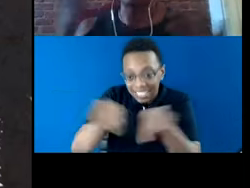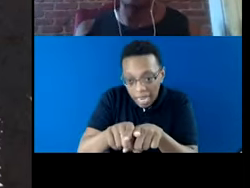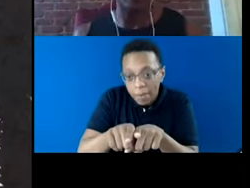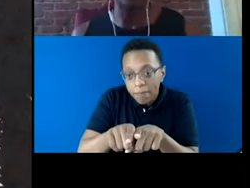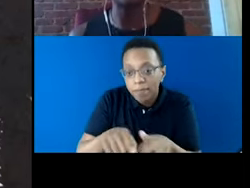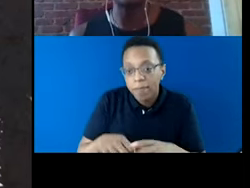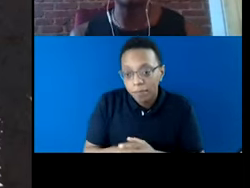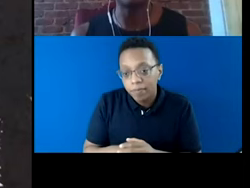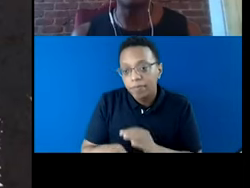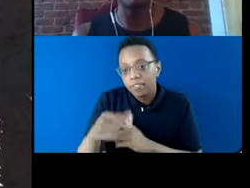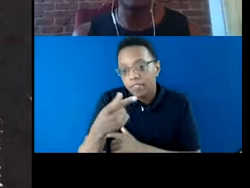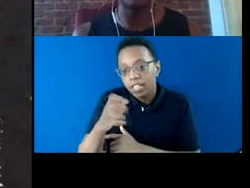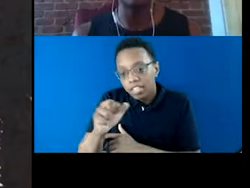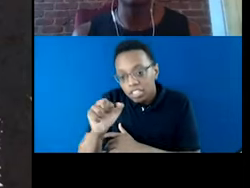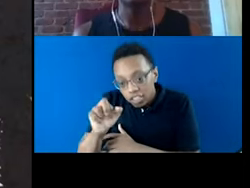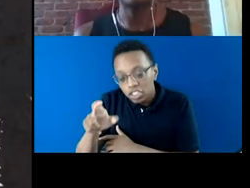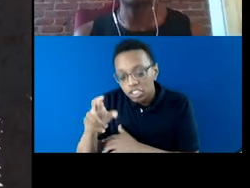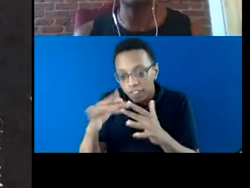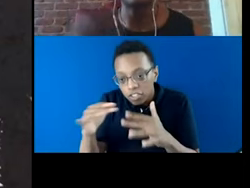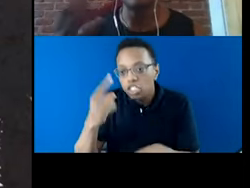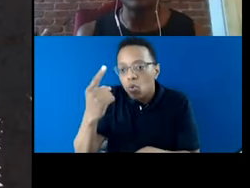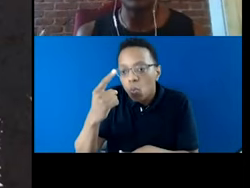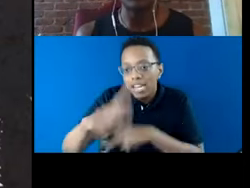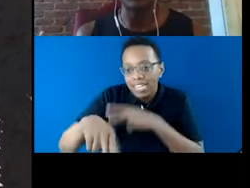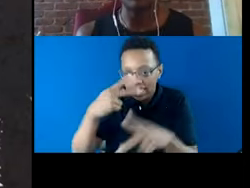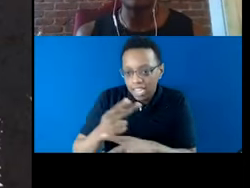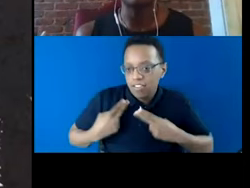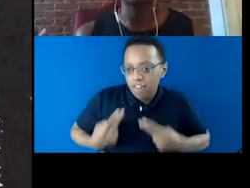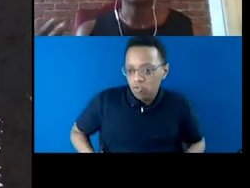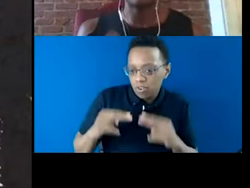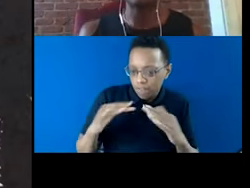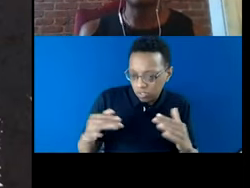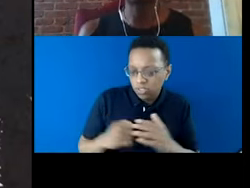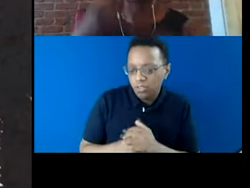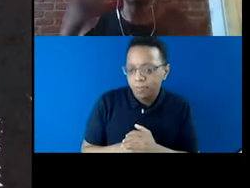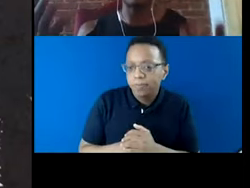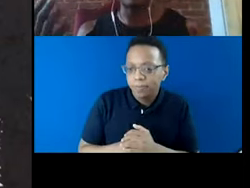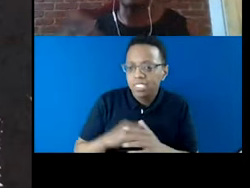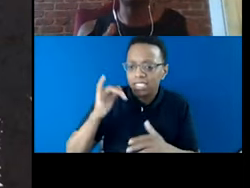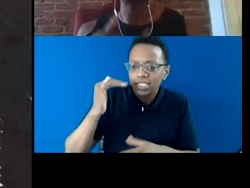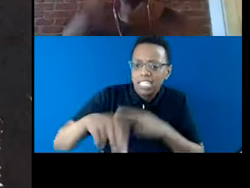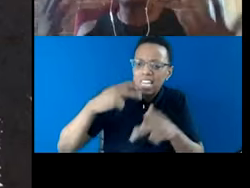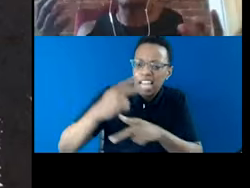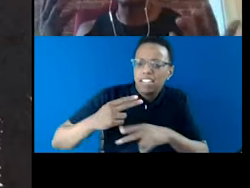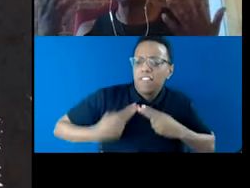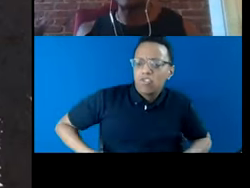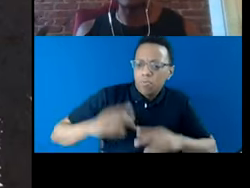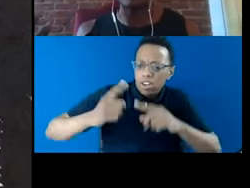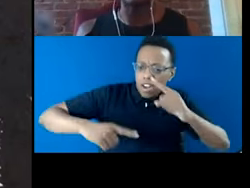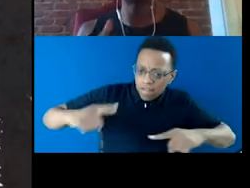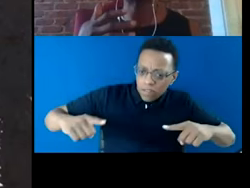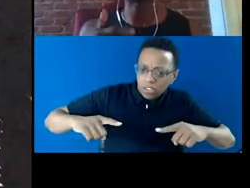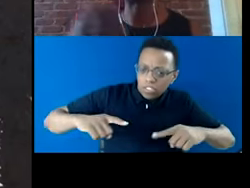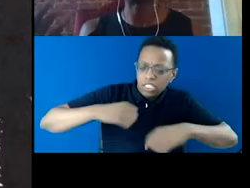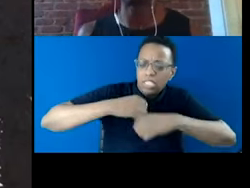merely one expression of human diversity, and that this sort of gender diversity actually creates a human